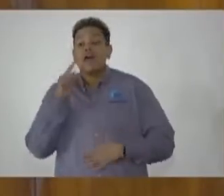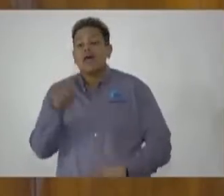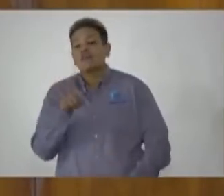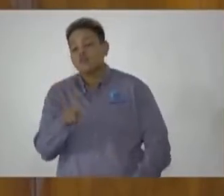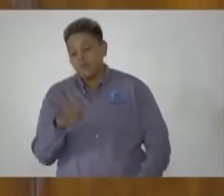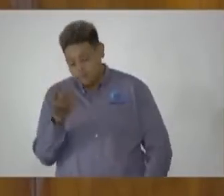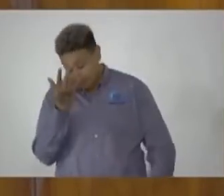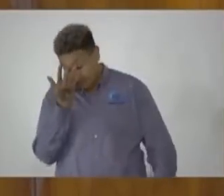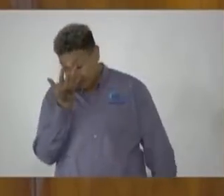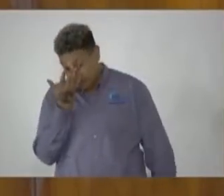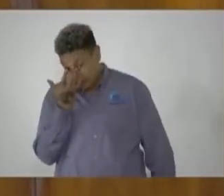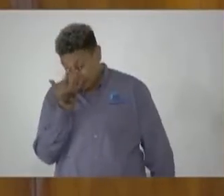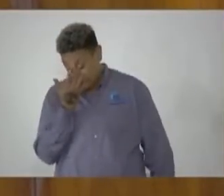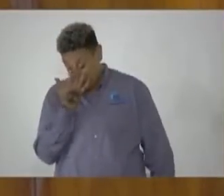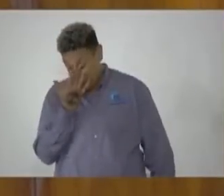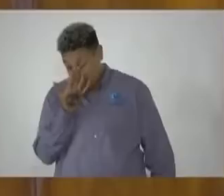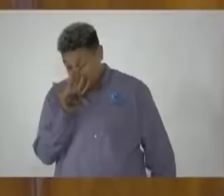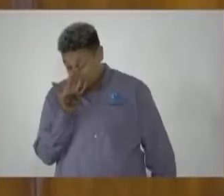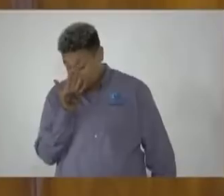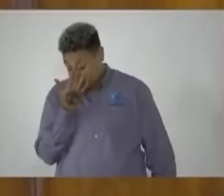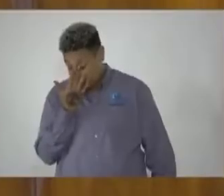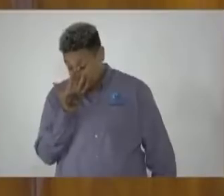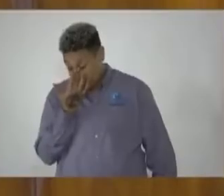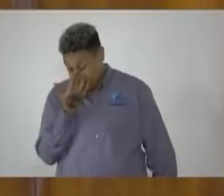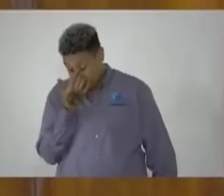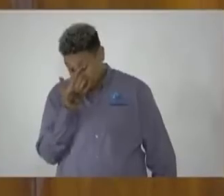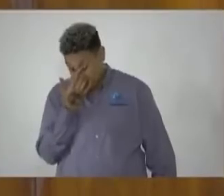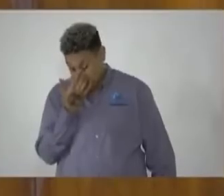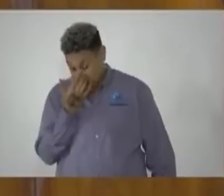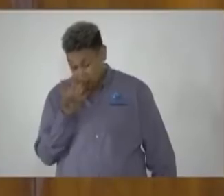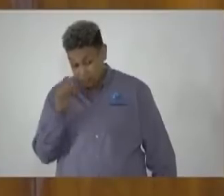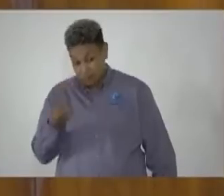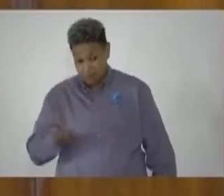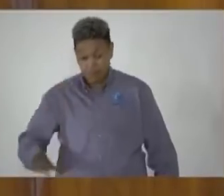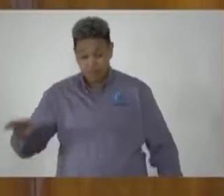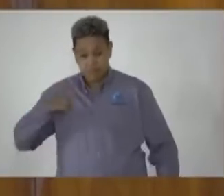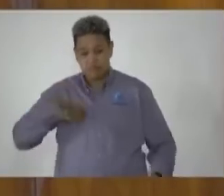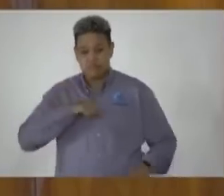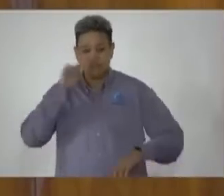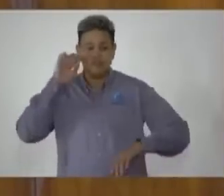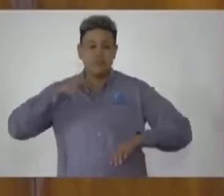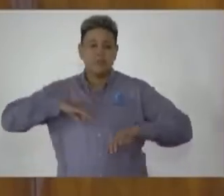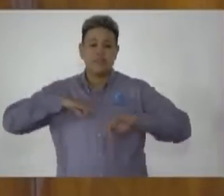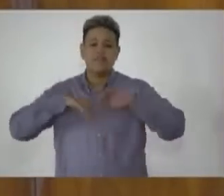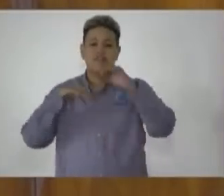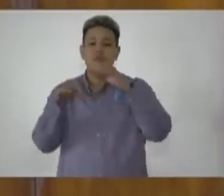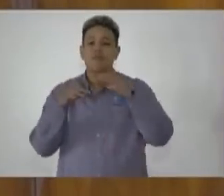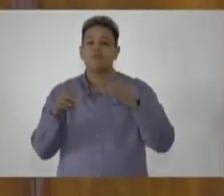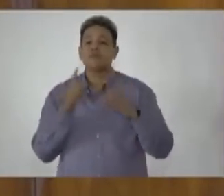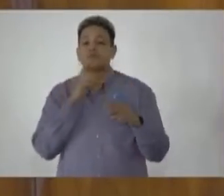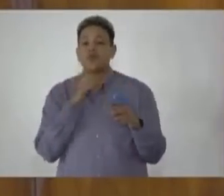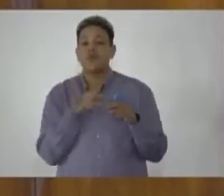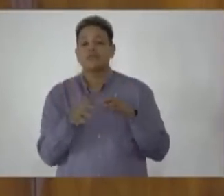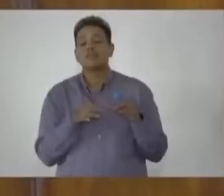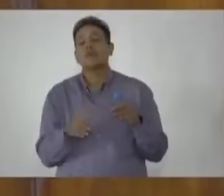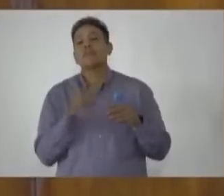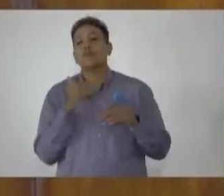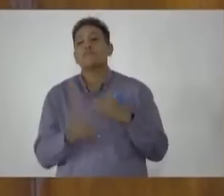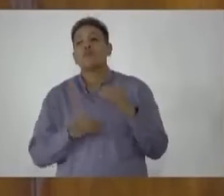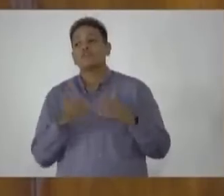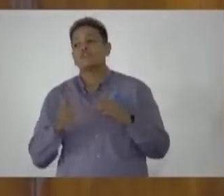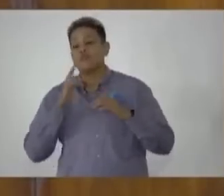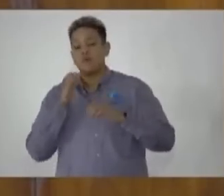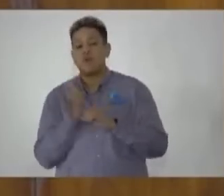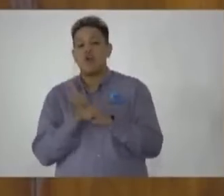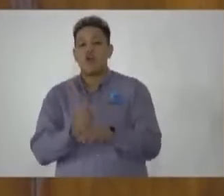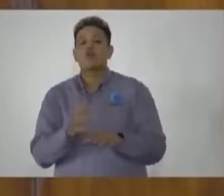you to indulge all of us, for the benefit of the public, to just explain the processes that would cause